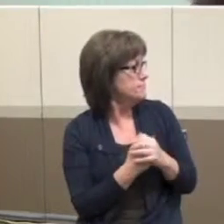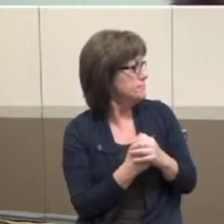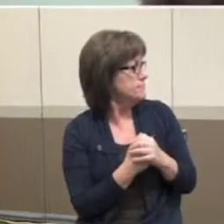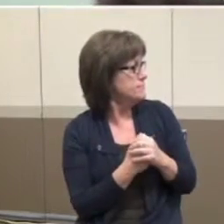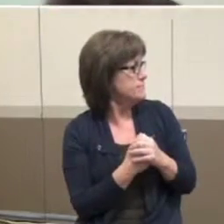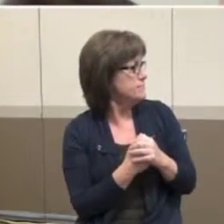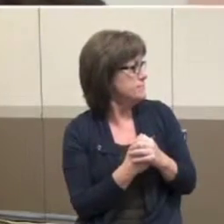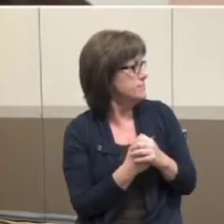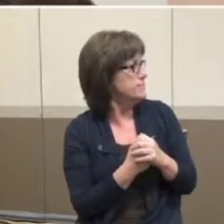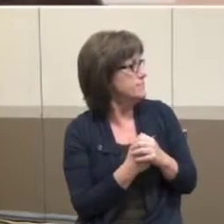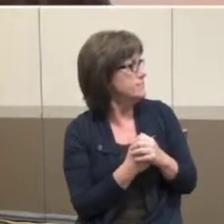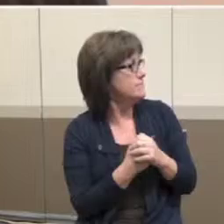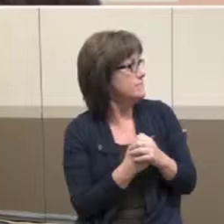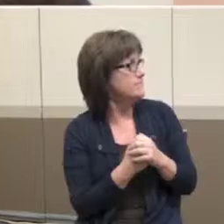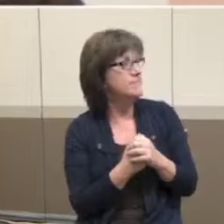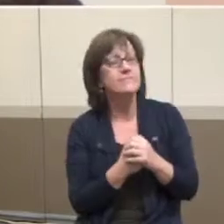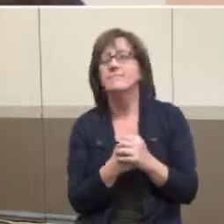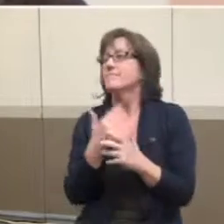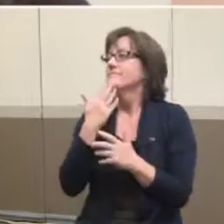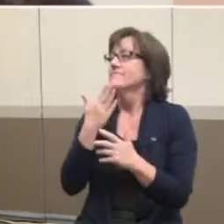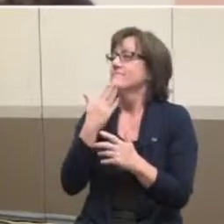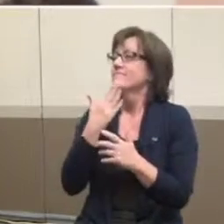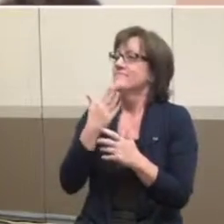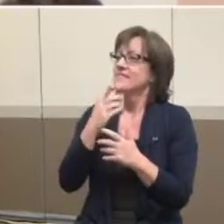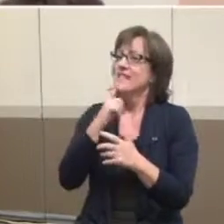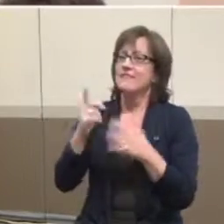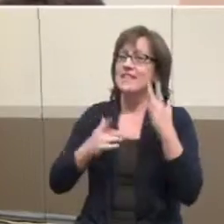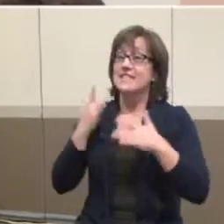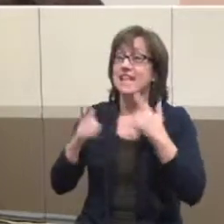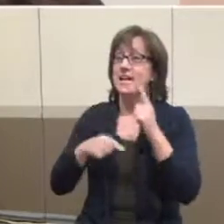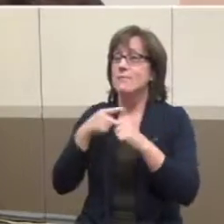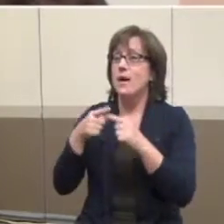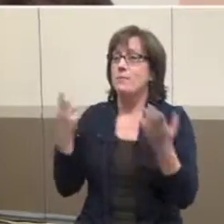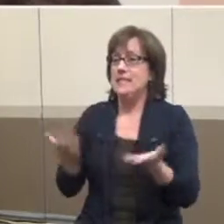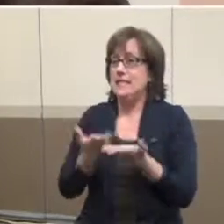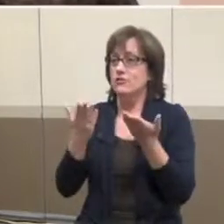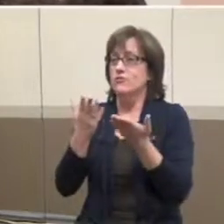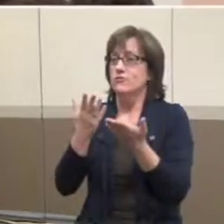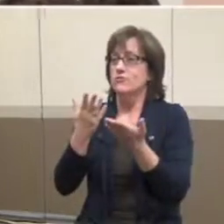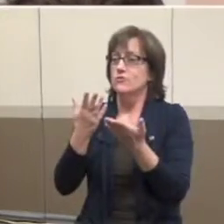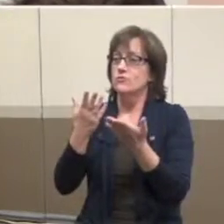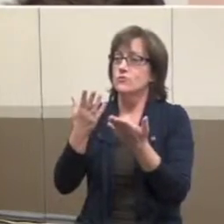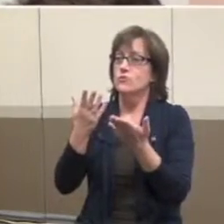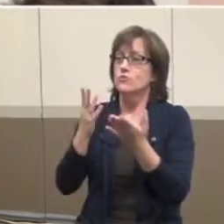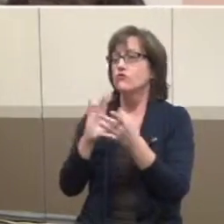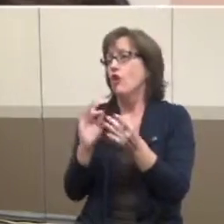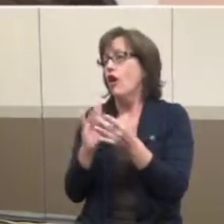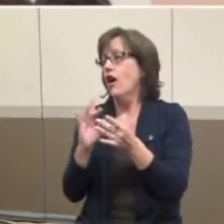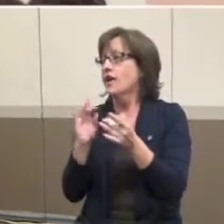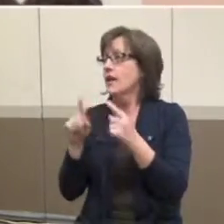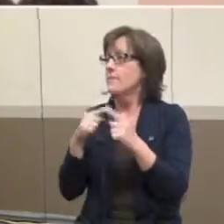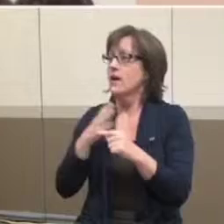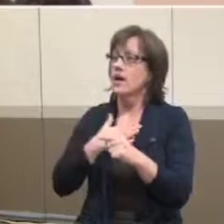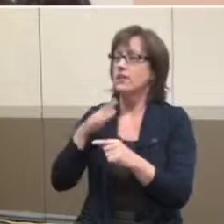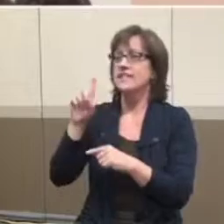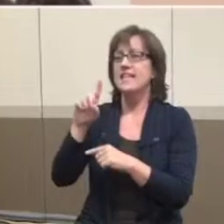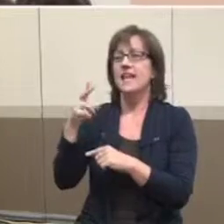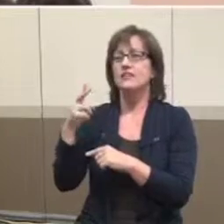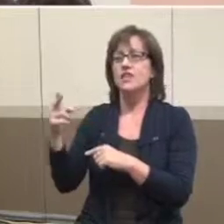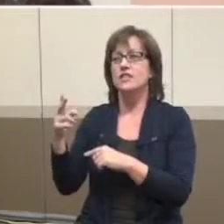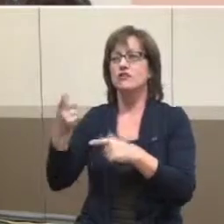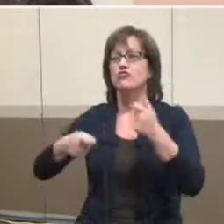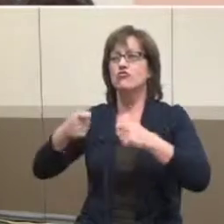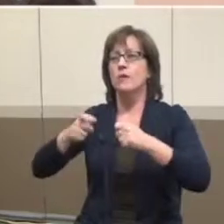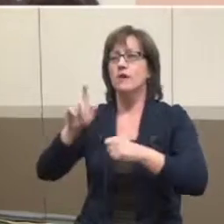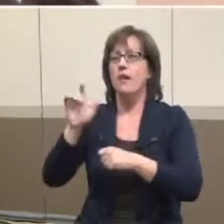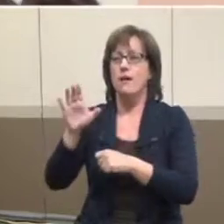Okay, well thank you. And I'm really excited about being here to talk a little bit about our DHH Drum Club,